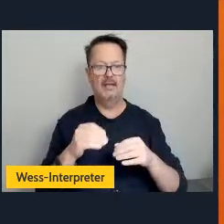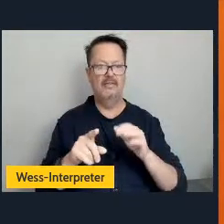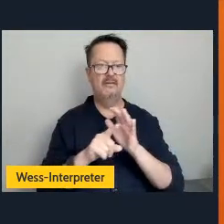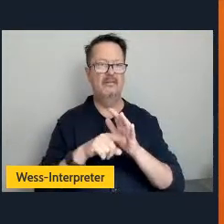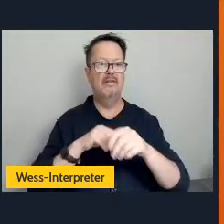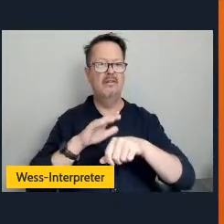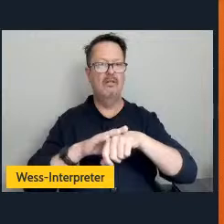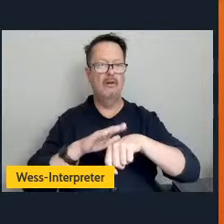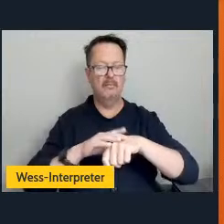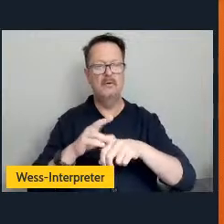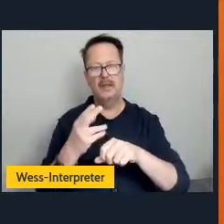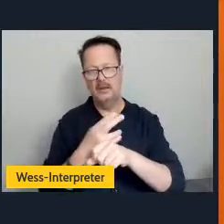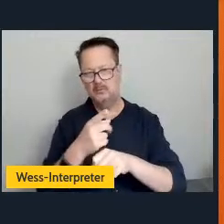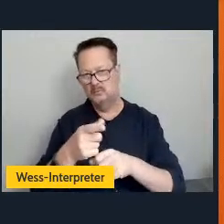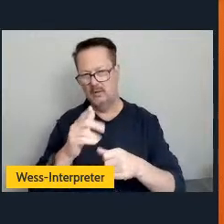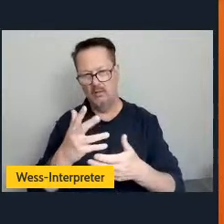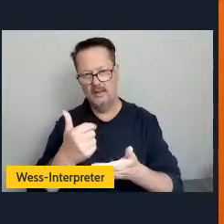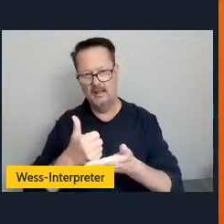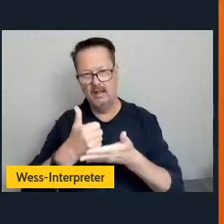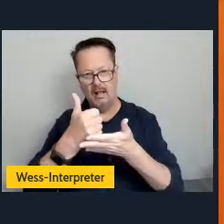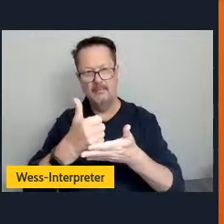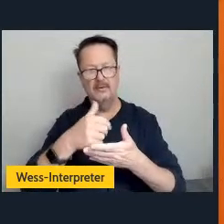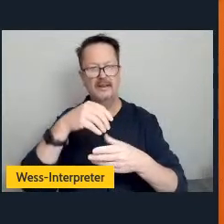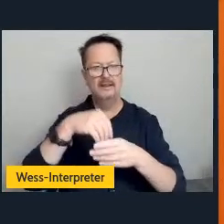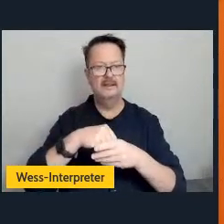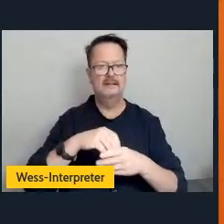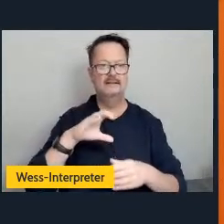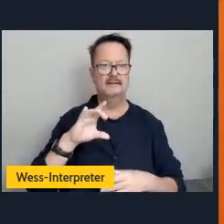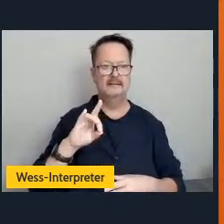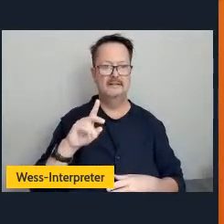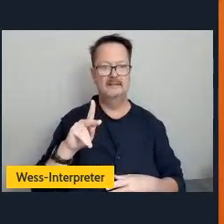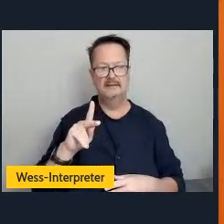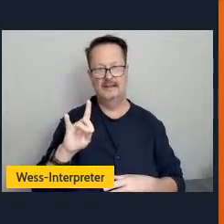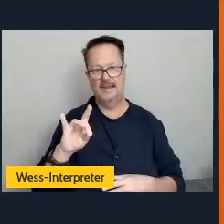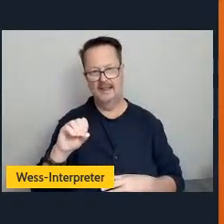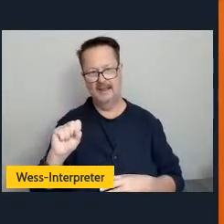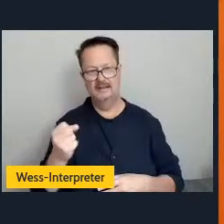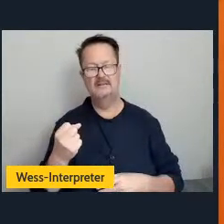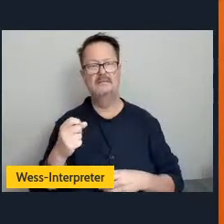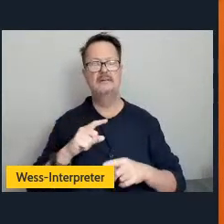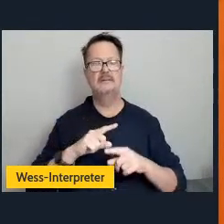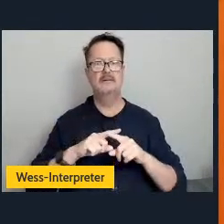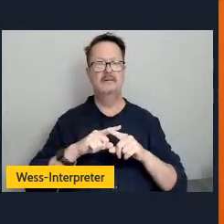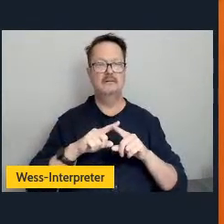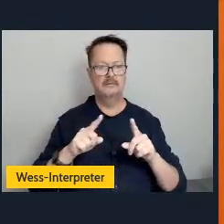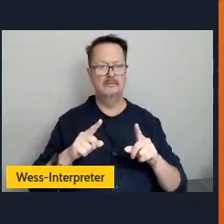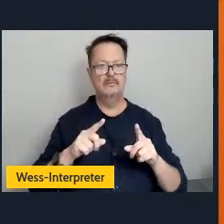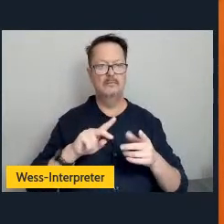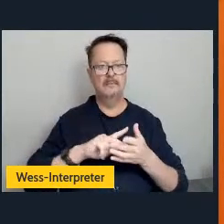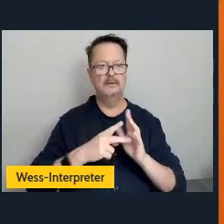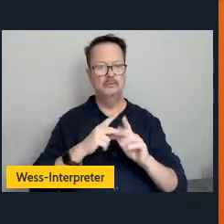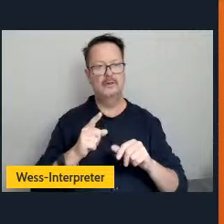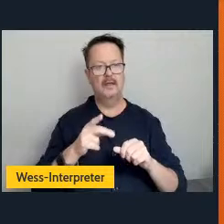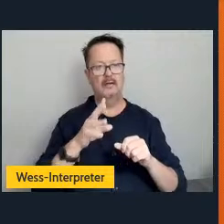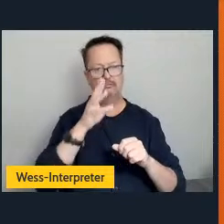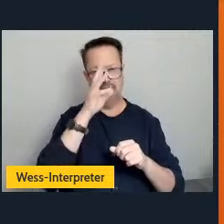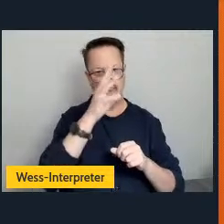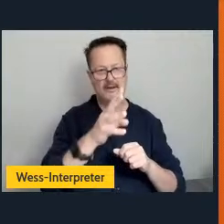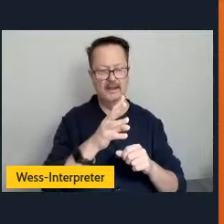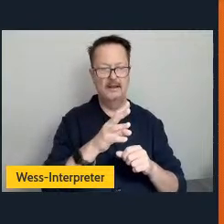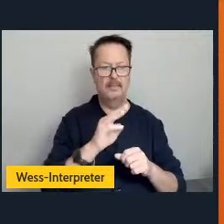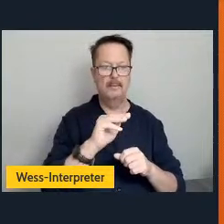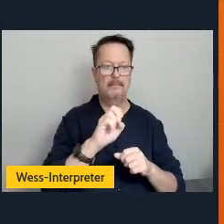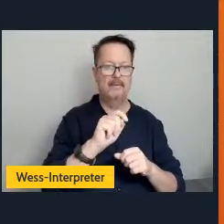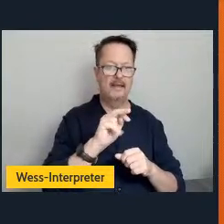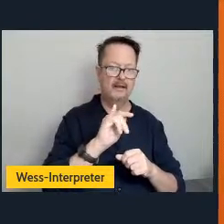these helper methods already, which are in CDK, that allow you to create the metric out of the resource directly with all the